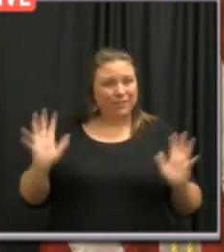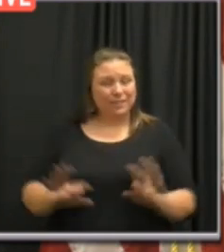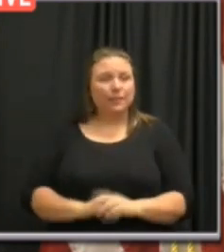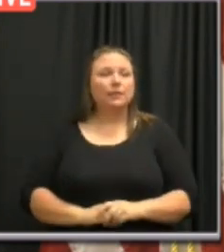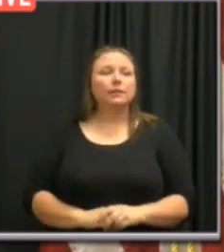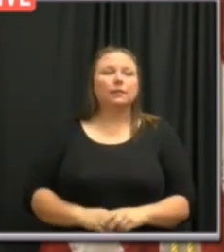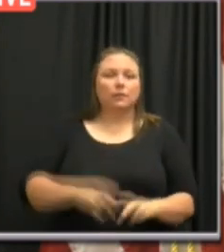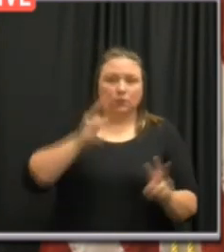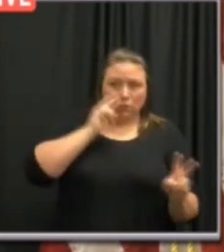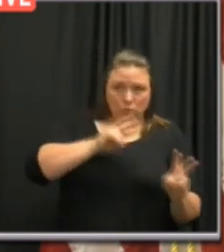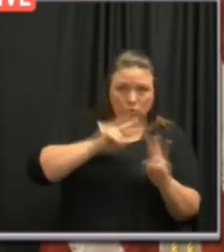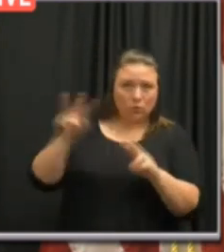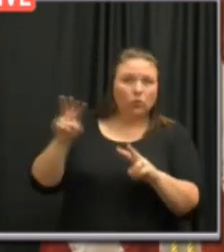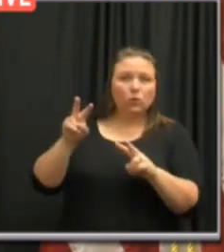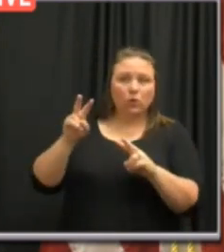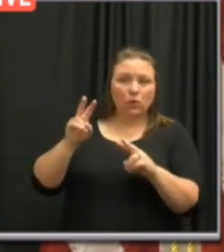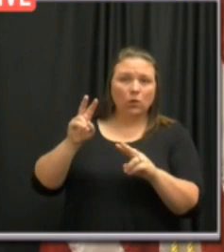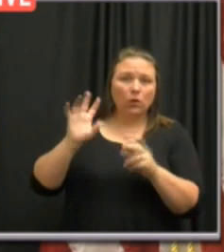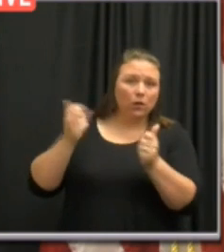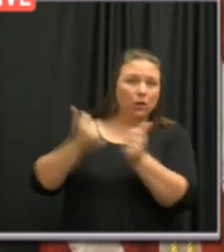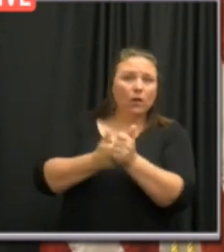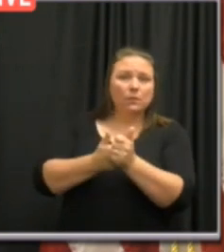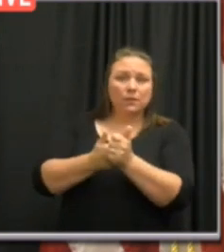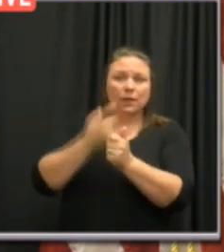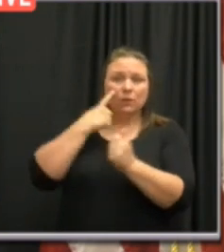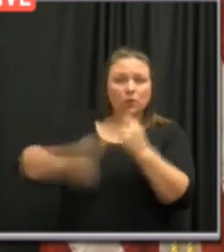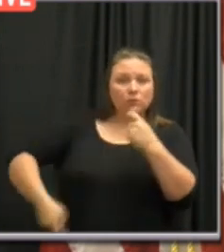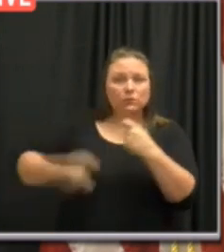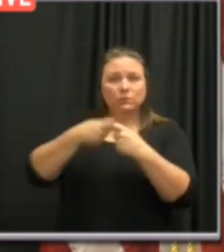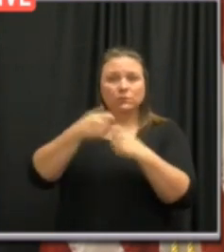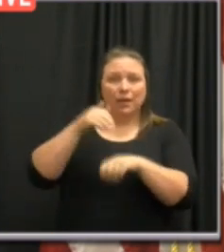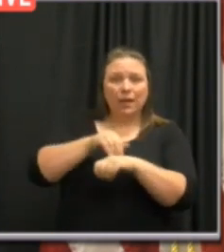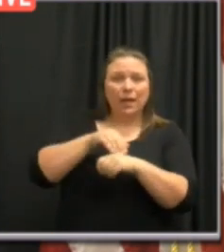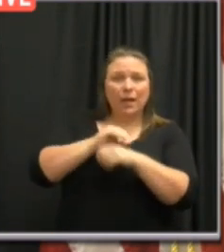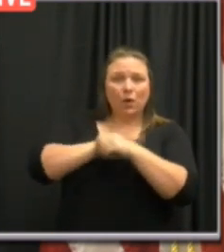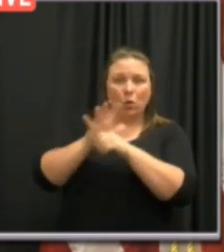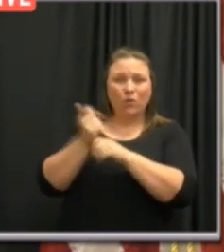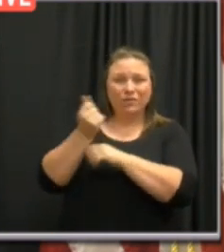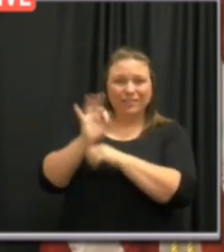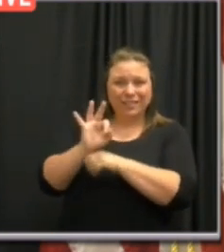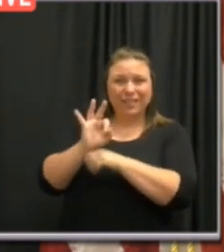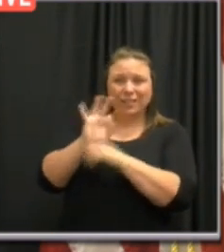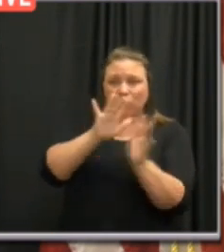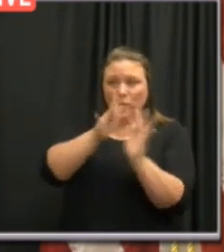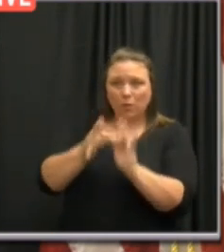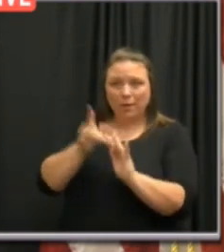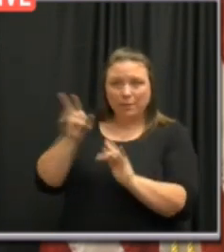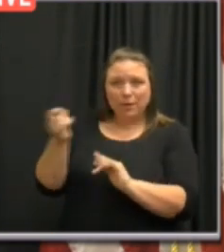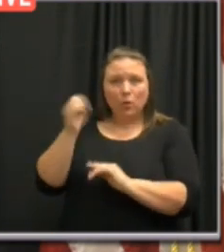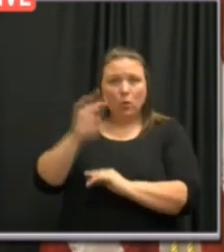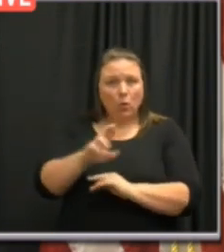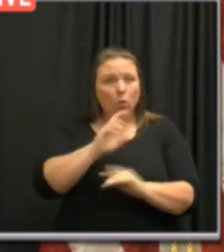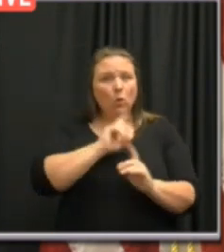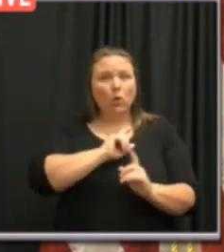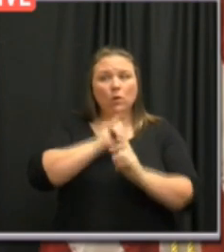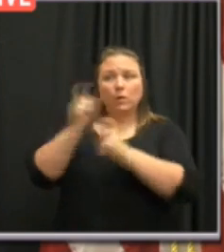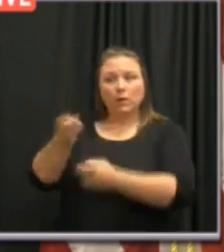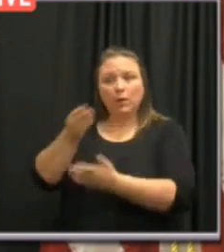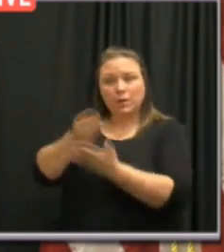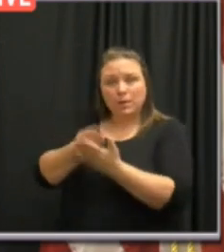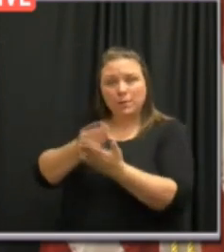view regular updates of power restoration efforts at the Metro COVID-19 website, where you can also contribute to